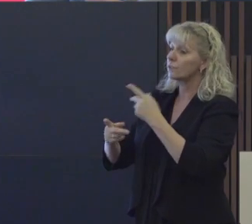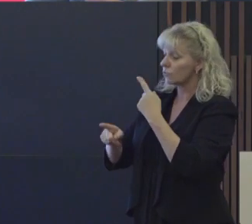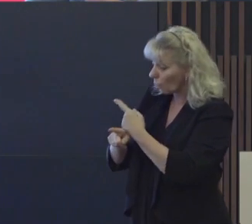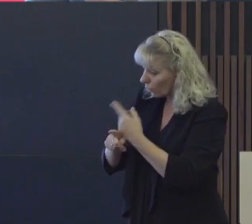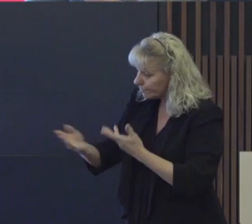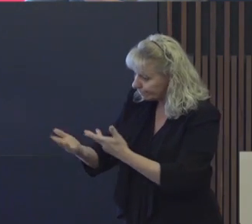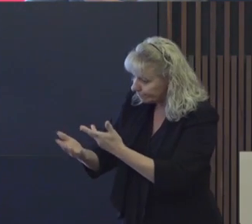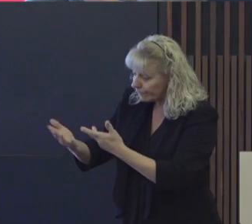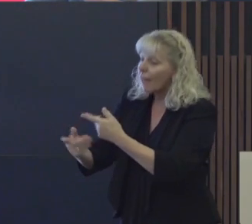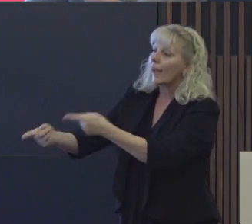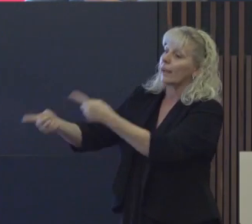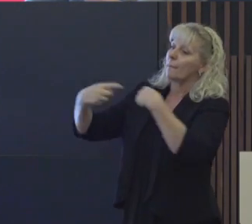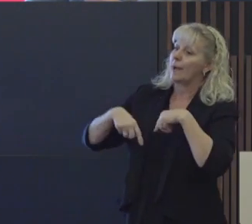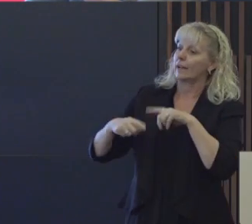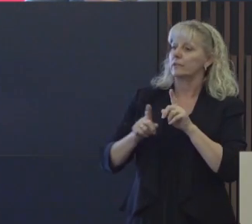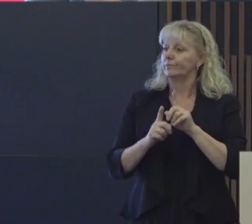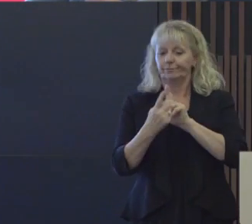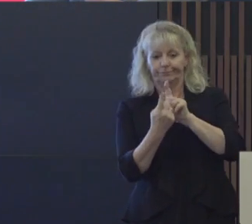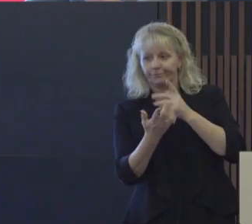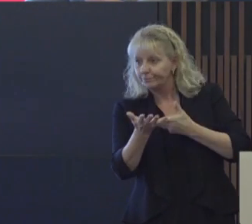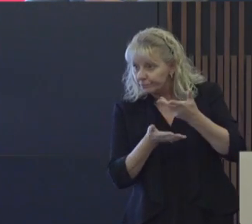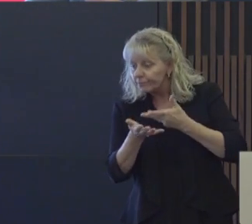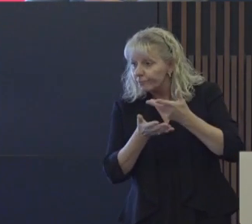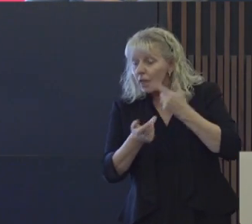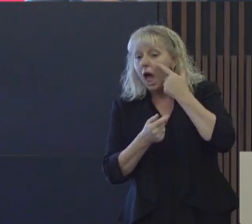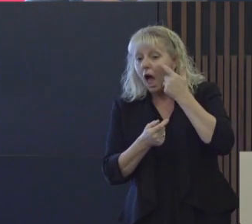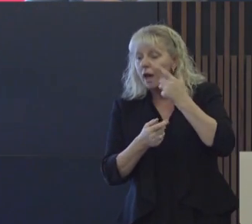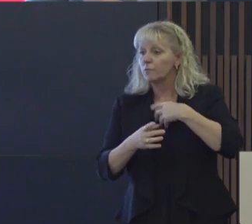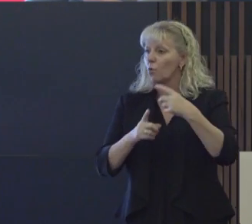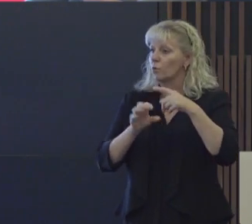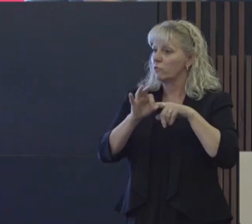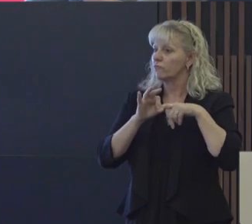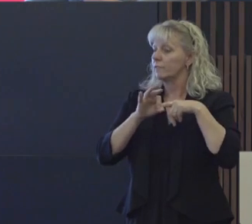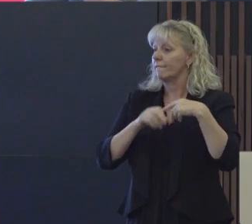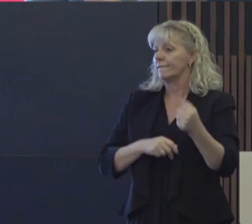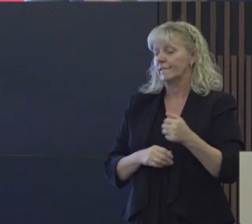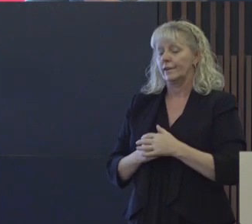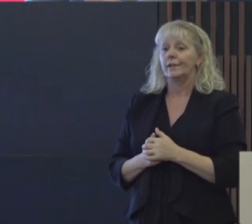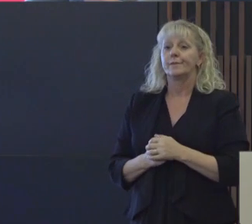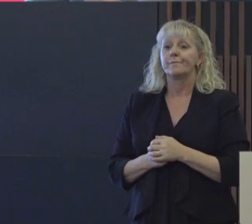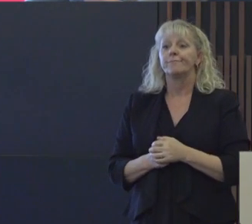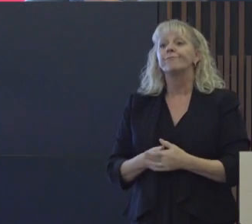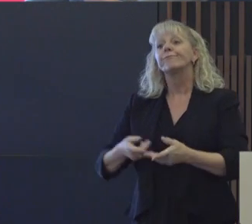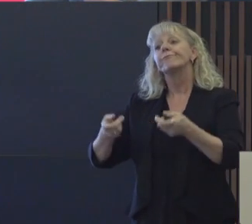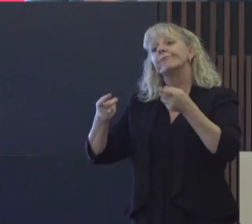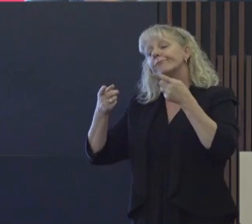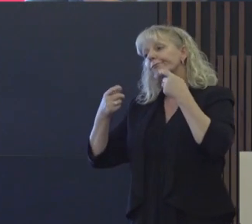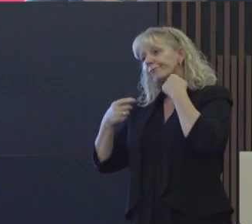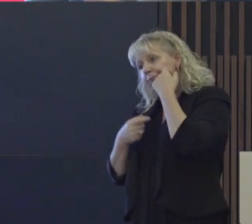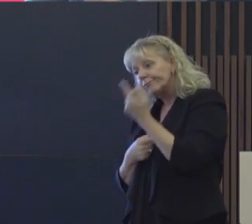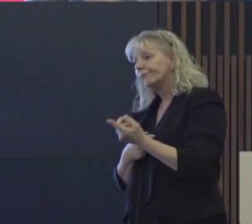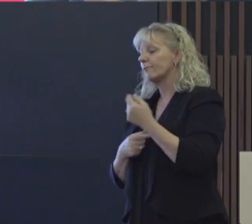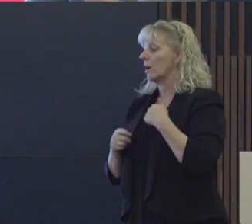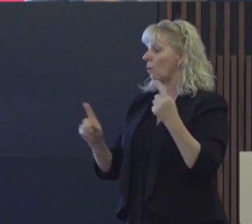to them, and then I'll talk to you afterwards to find out if there's any more questions. The next day when I spoke to her,